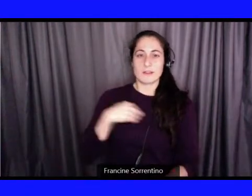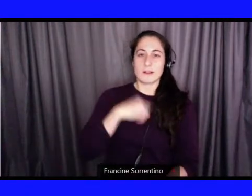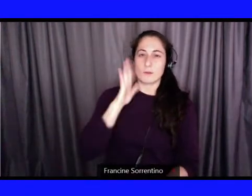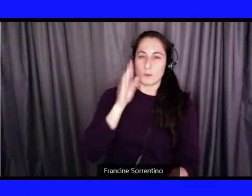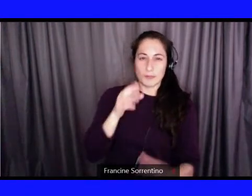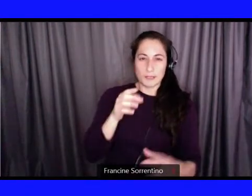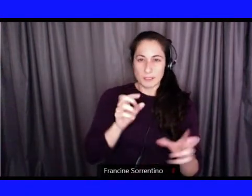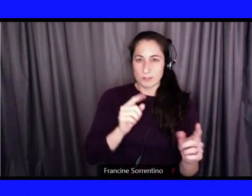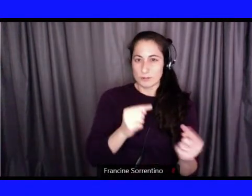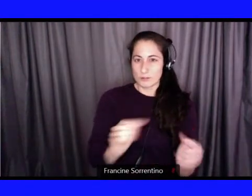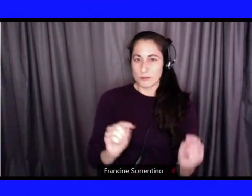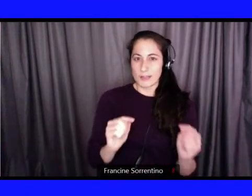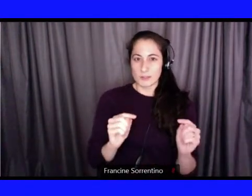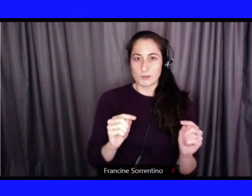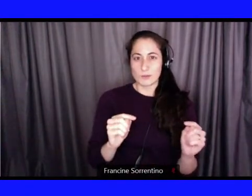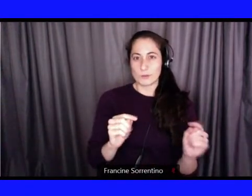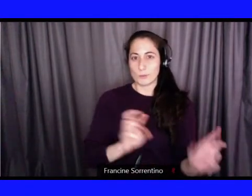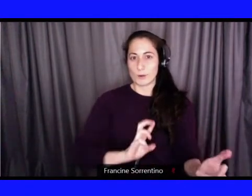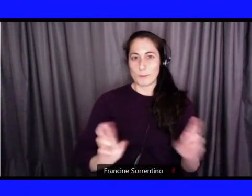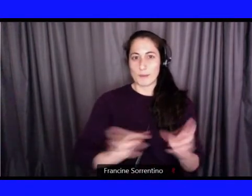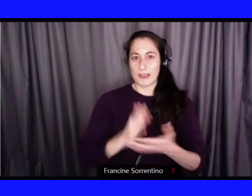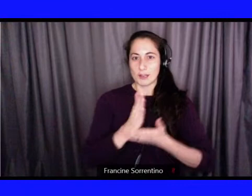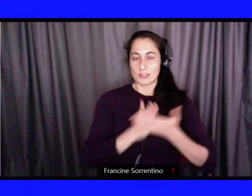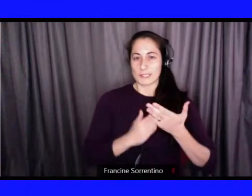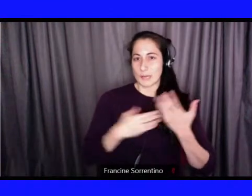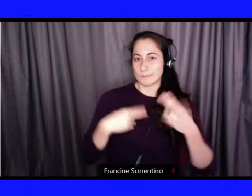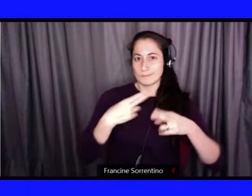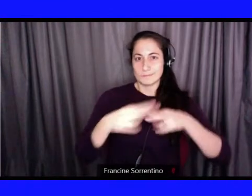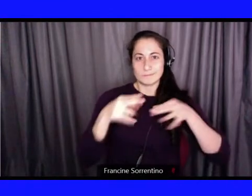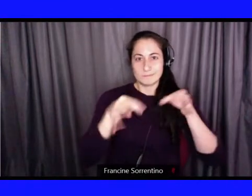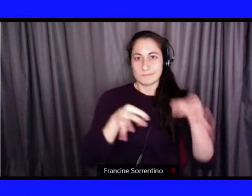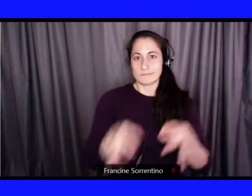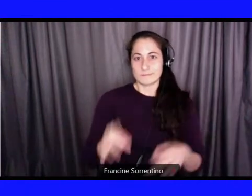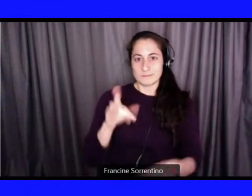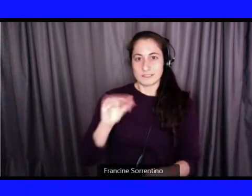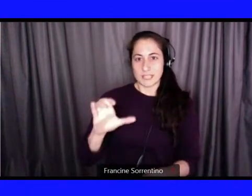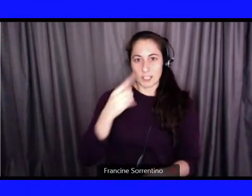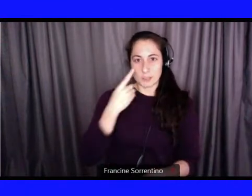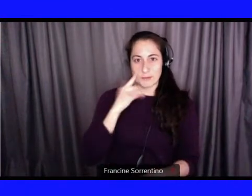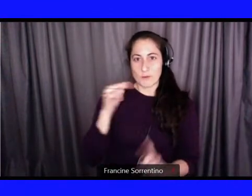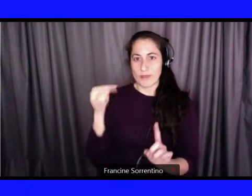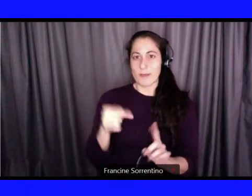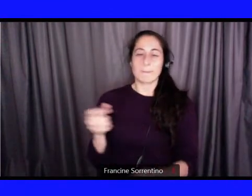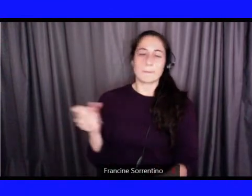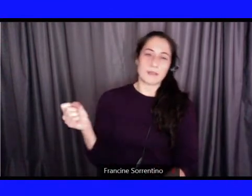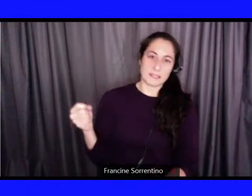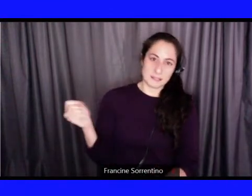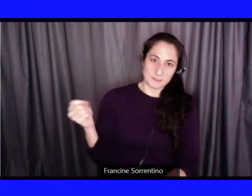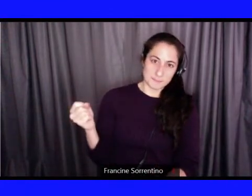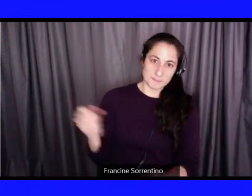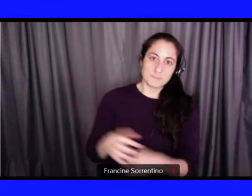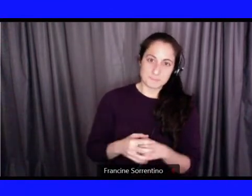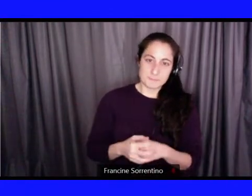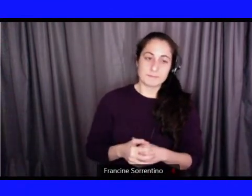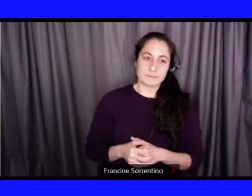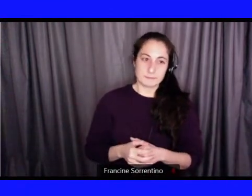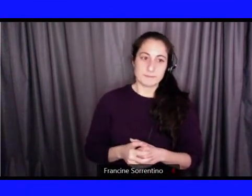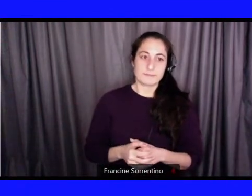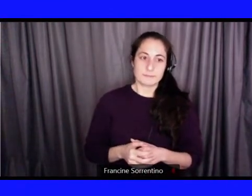more details. But you can have a broad brush stroke